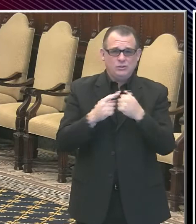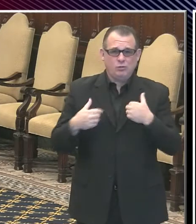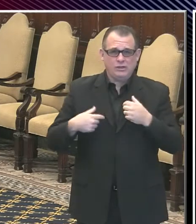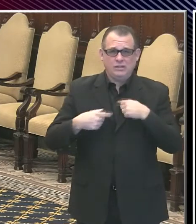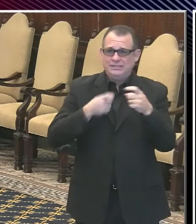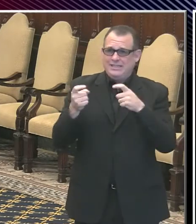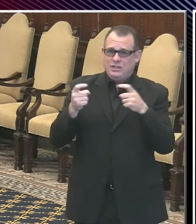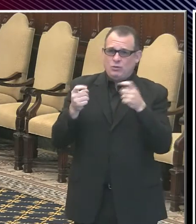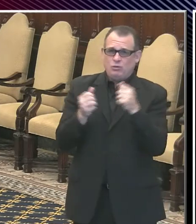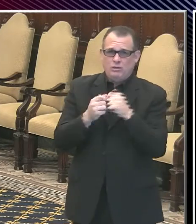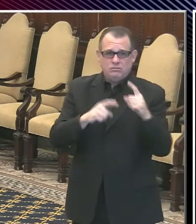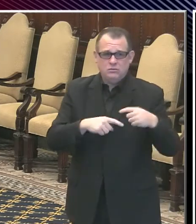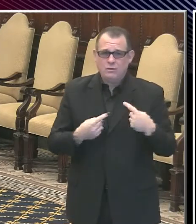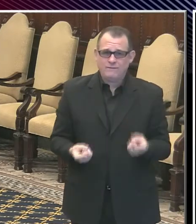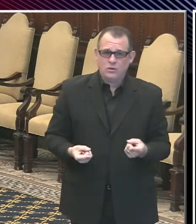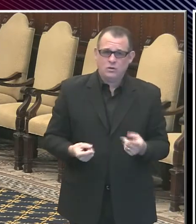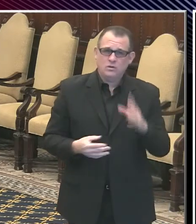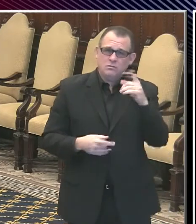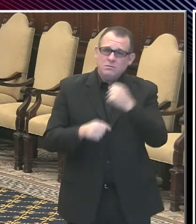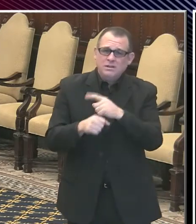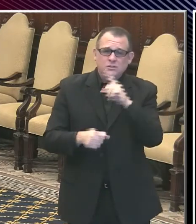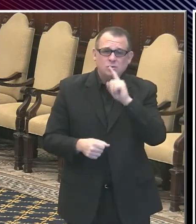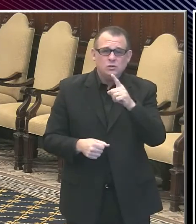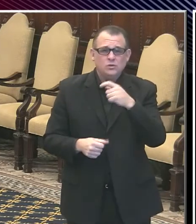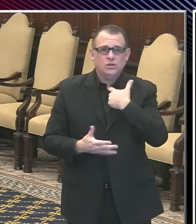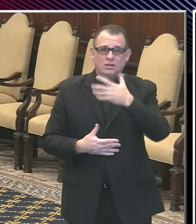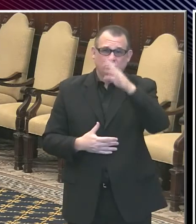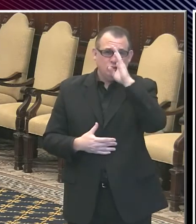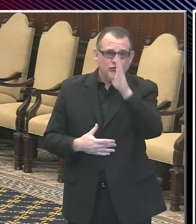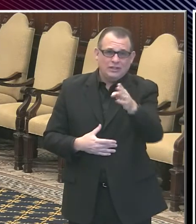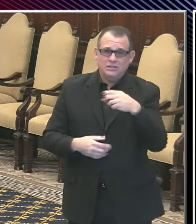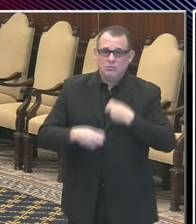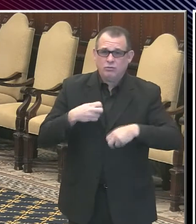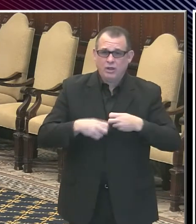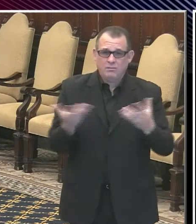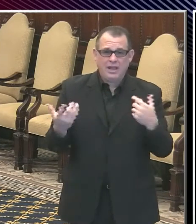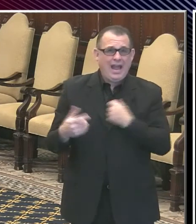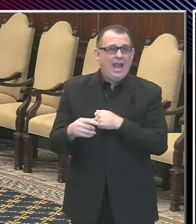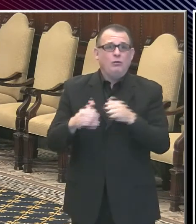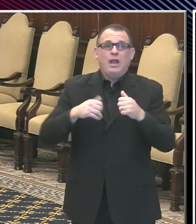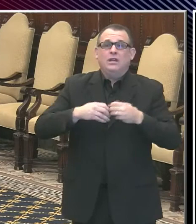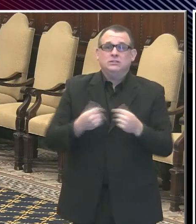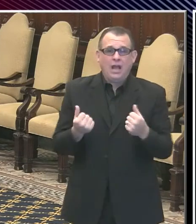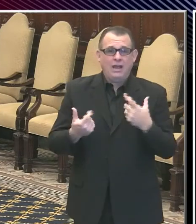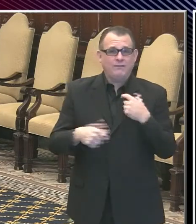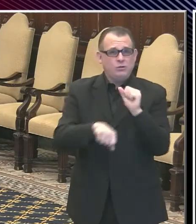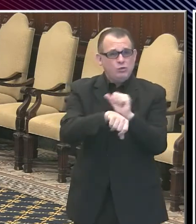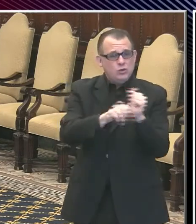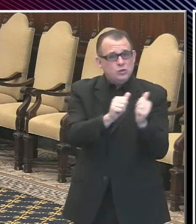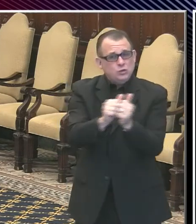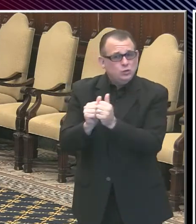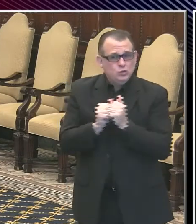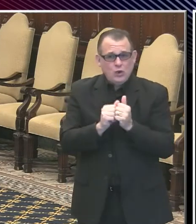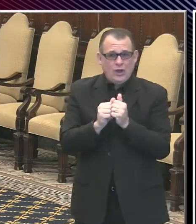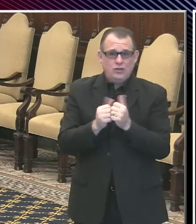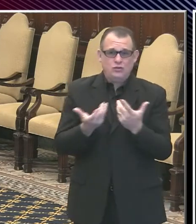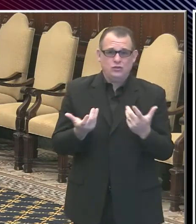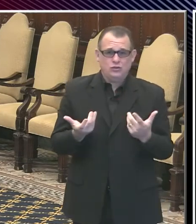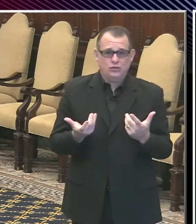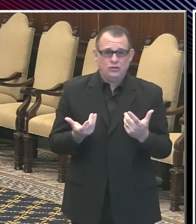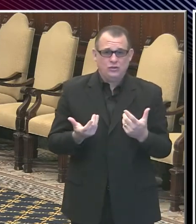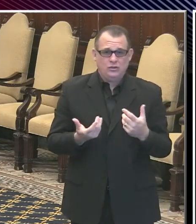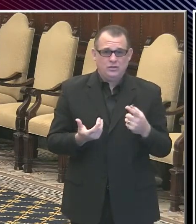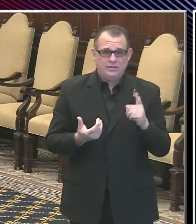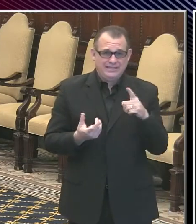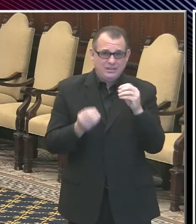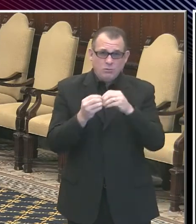doing the best to be mature and direct about our problems and issues and how we can all solve them together. But do you think we need more trash cans is the question if